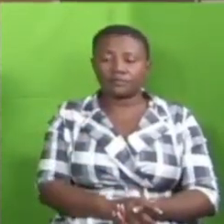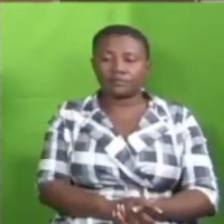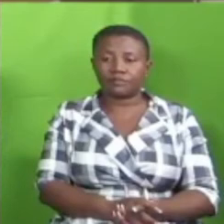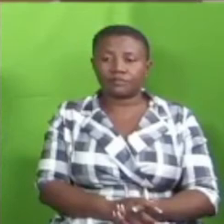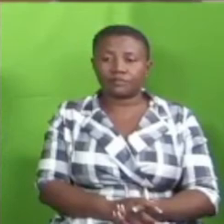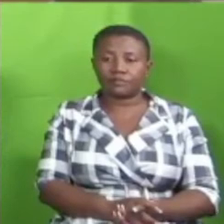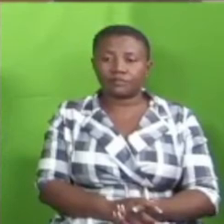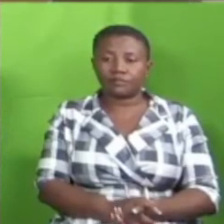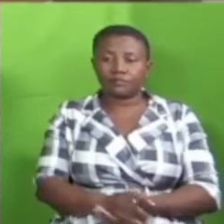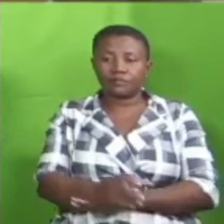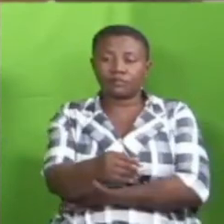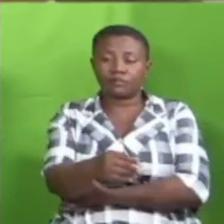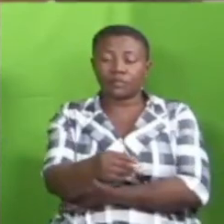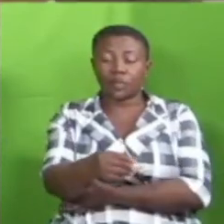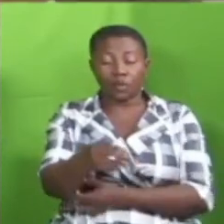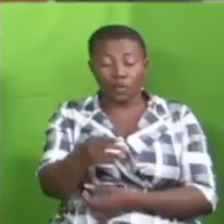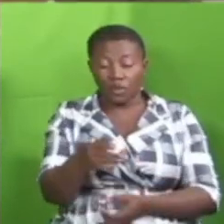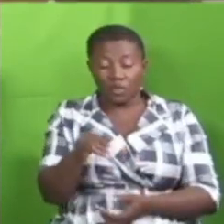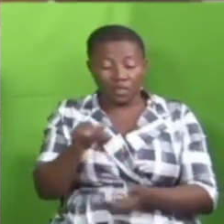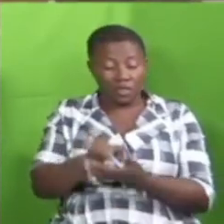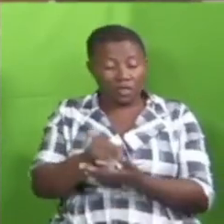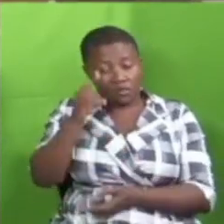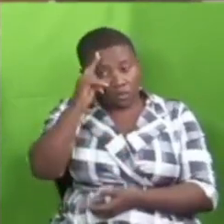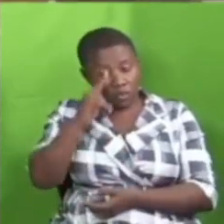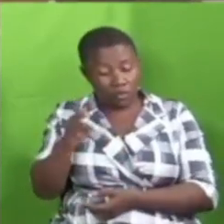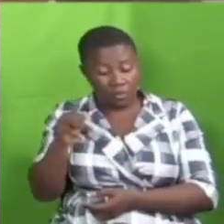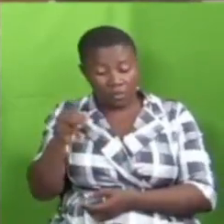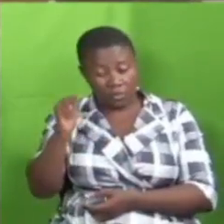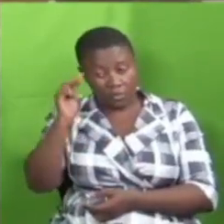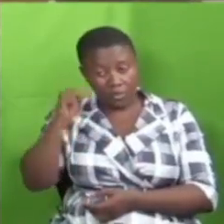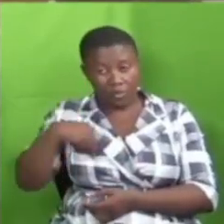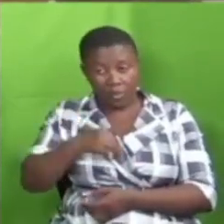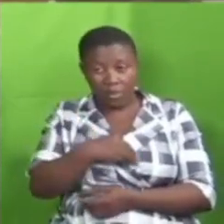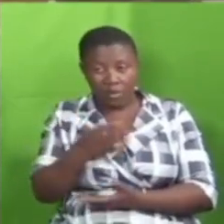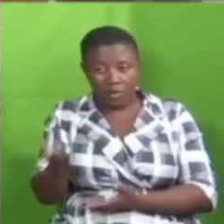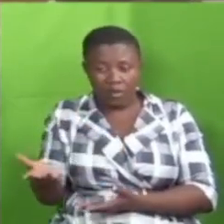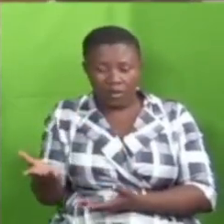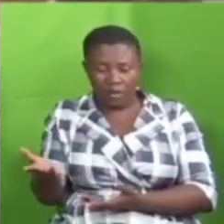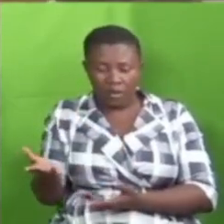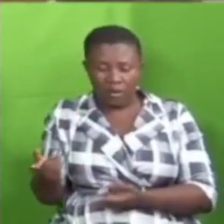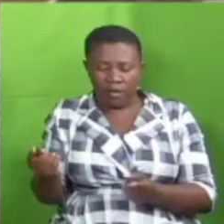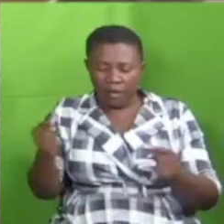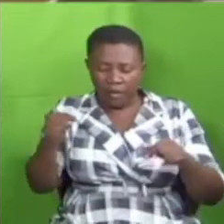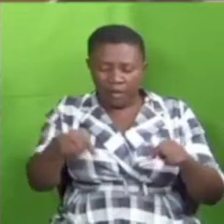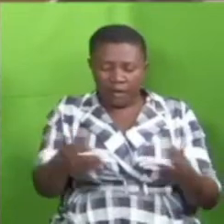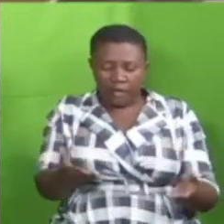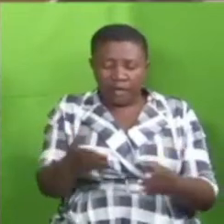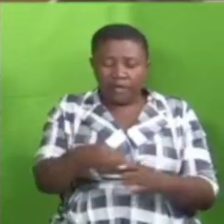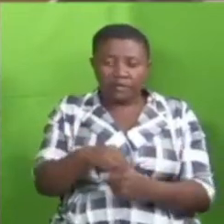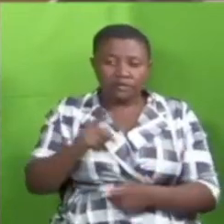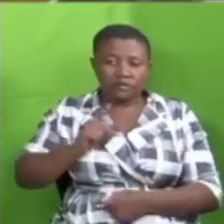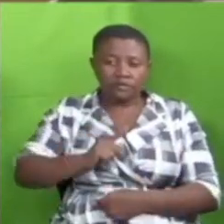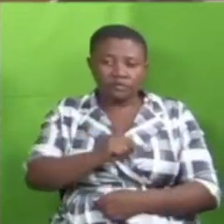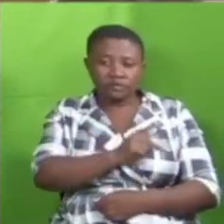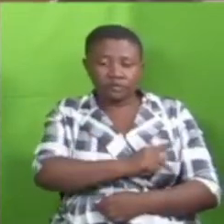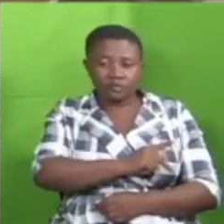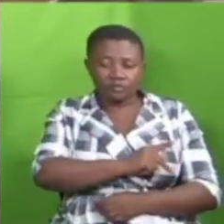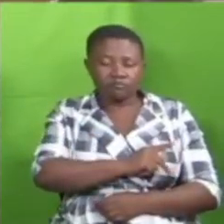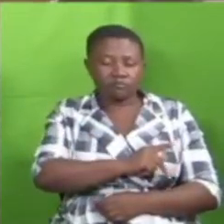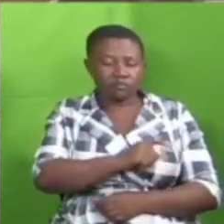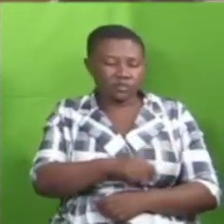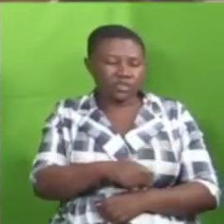Speaker, Honorable Pam came into this house during the 7th